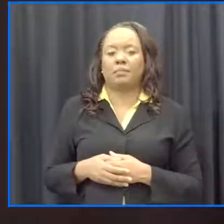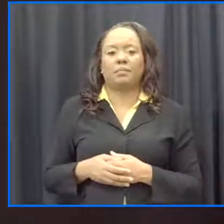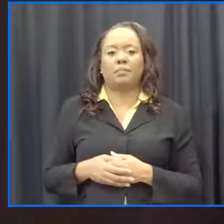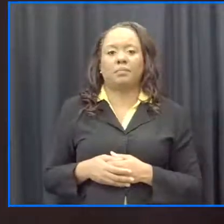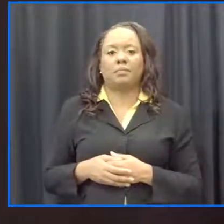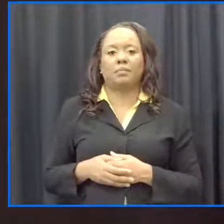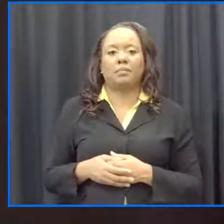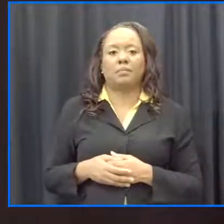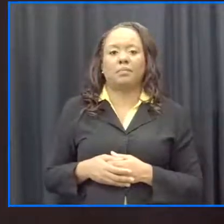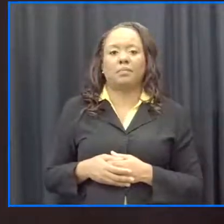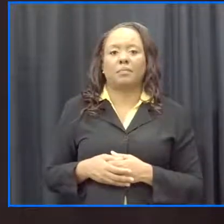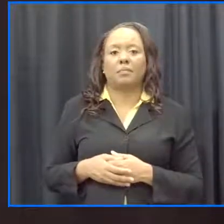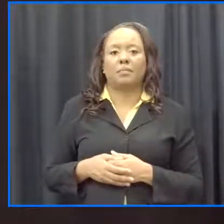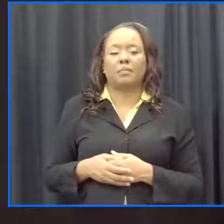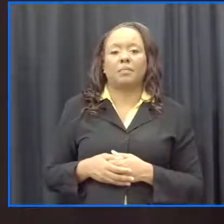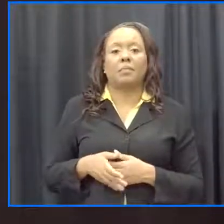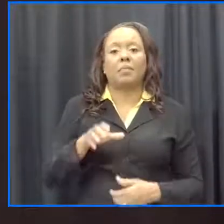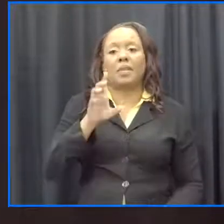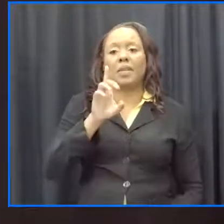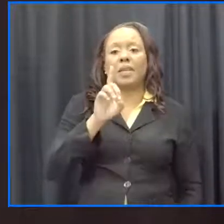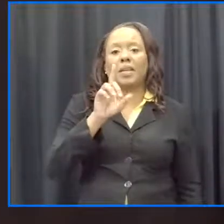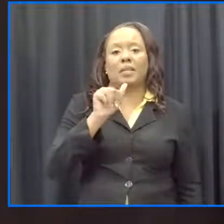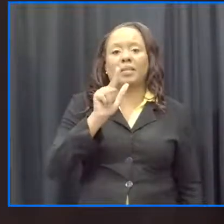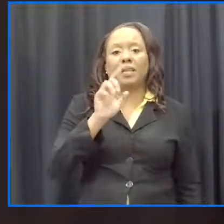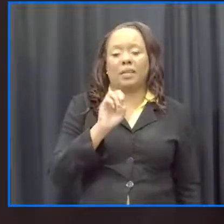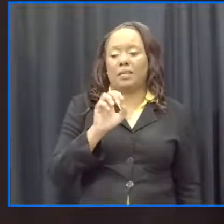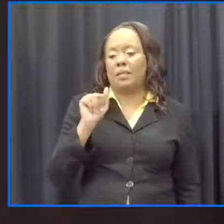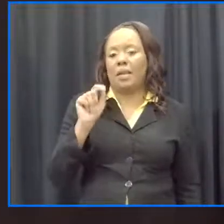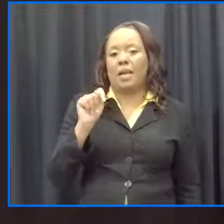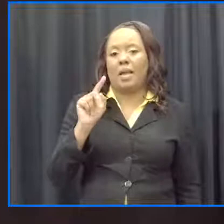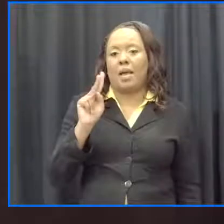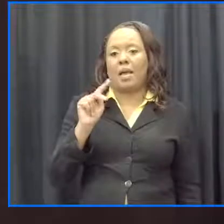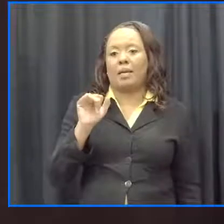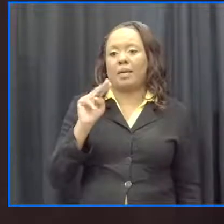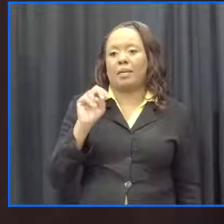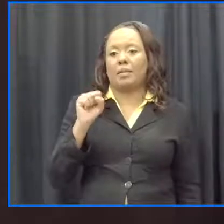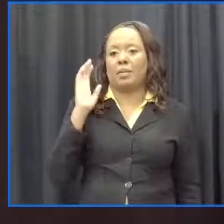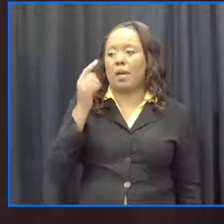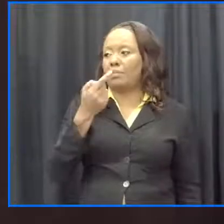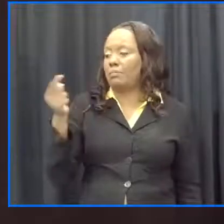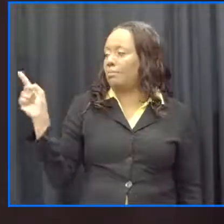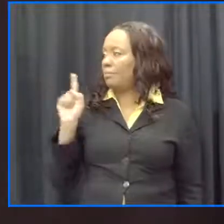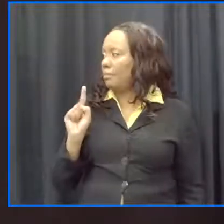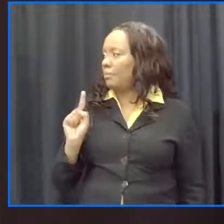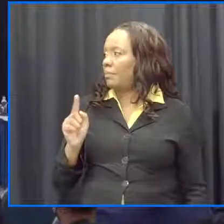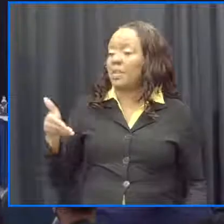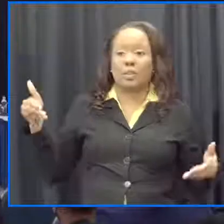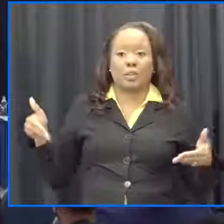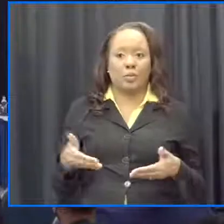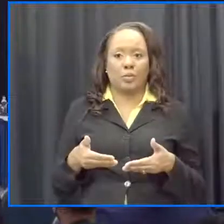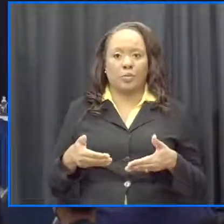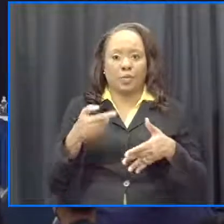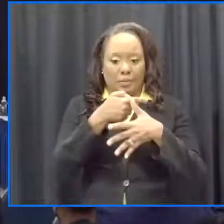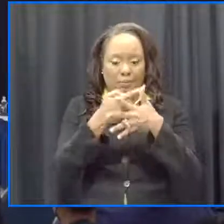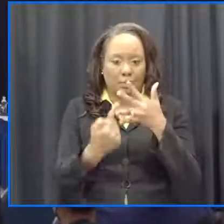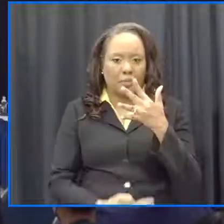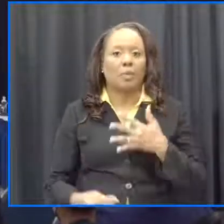them falls to Ms. Gail Atkins, Director General for Governance. Ms. Atkins.